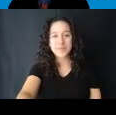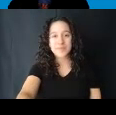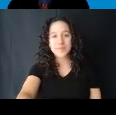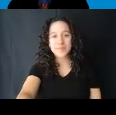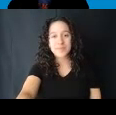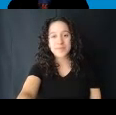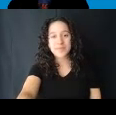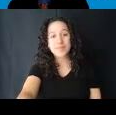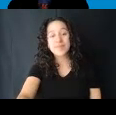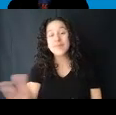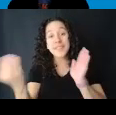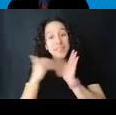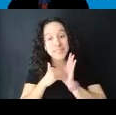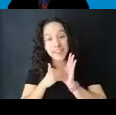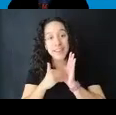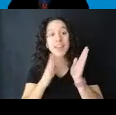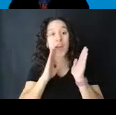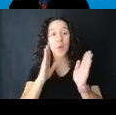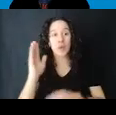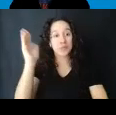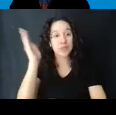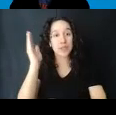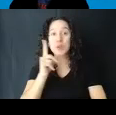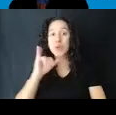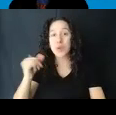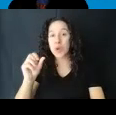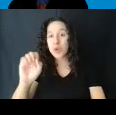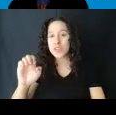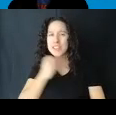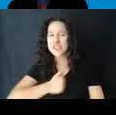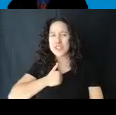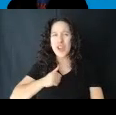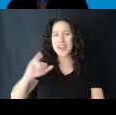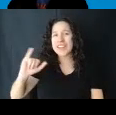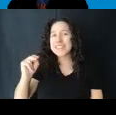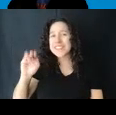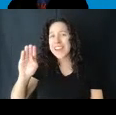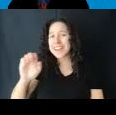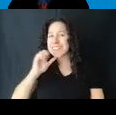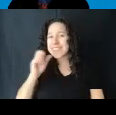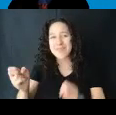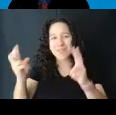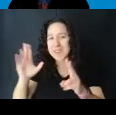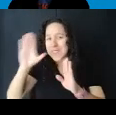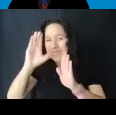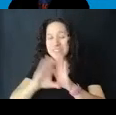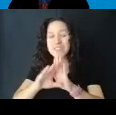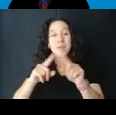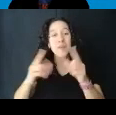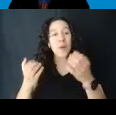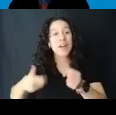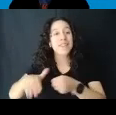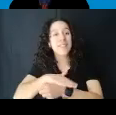So again, I want to present Jose. I'm sorry, Janice, I didn't put your picture on here, but I wanted to just give them